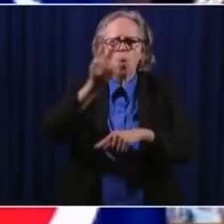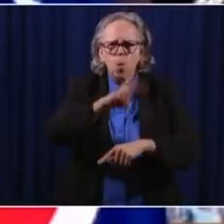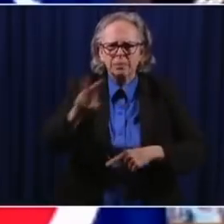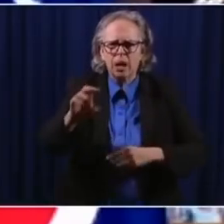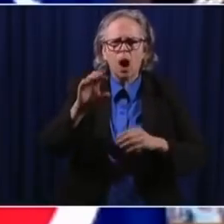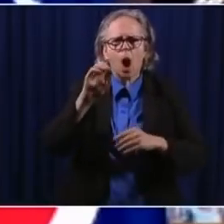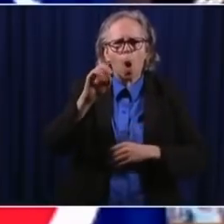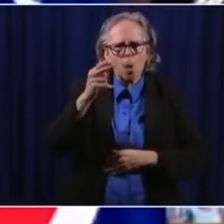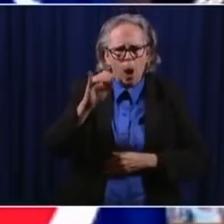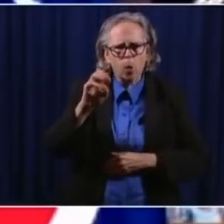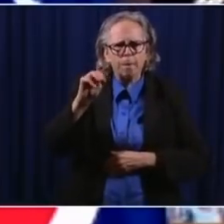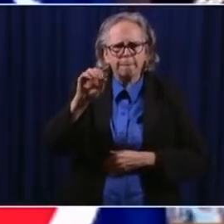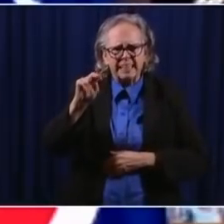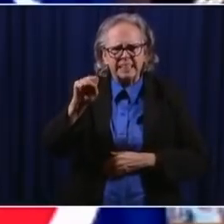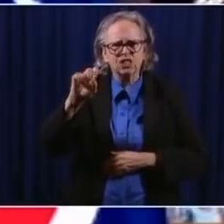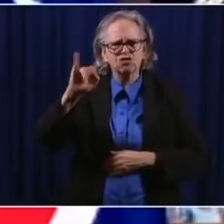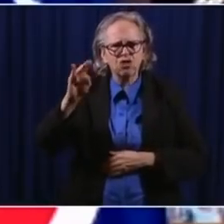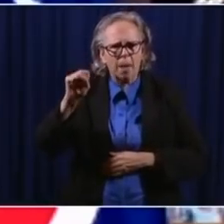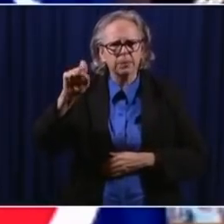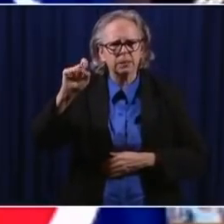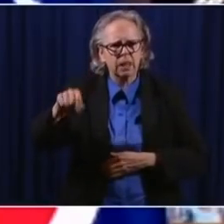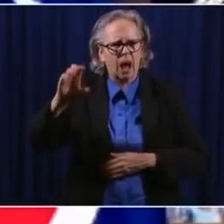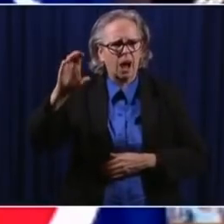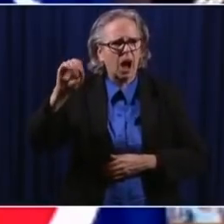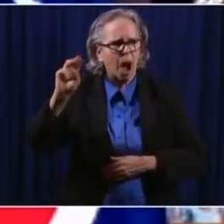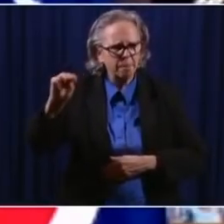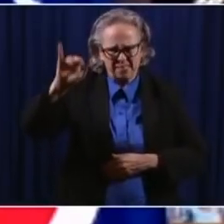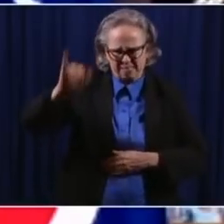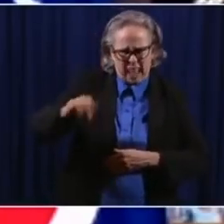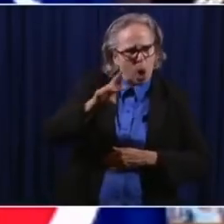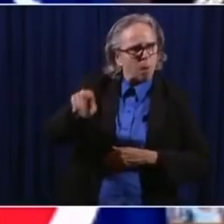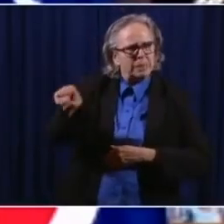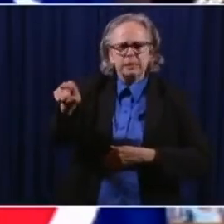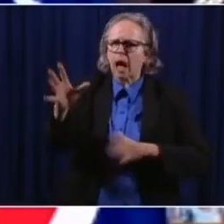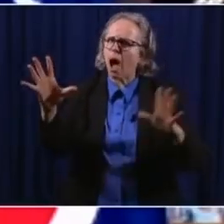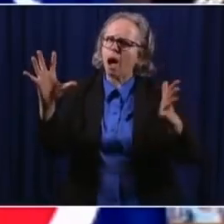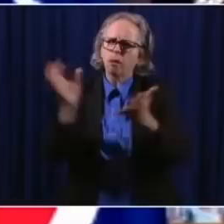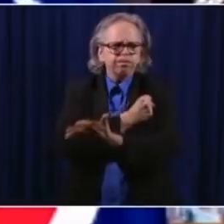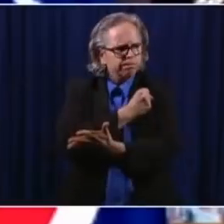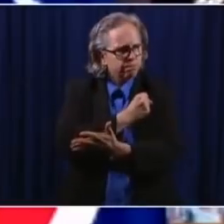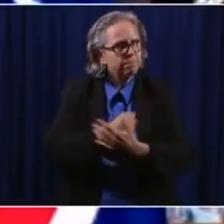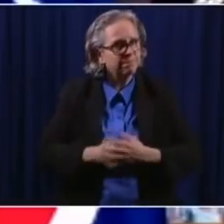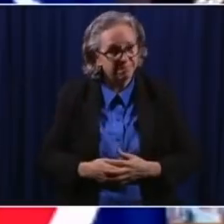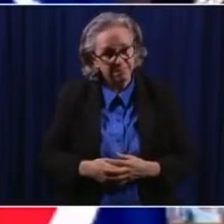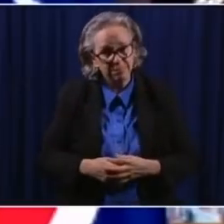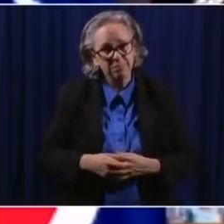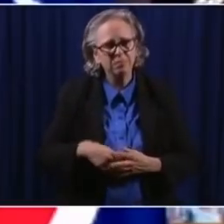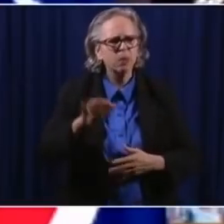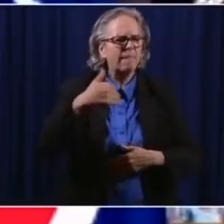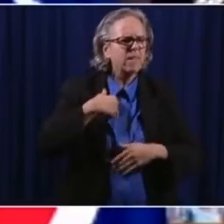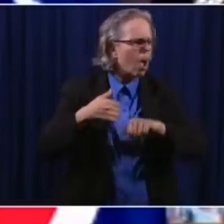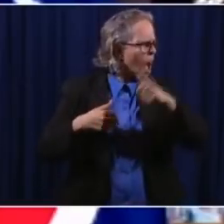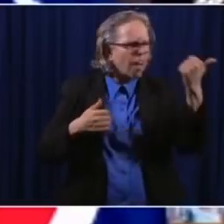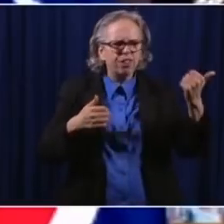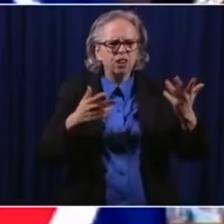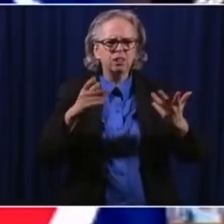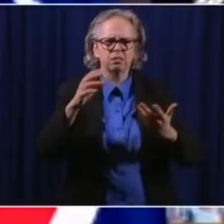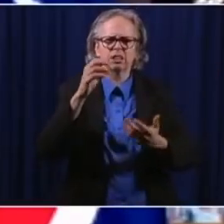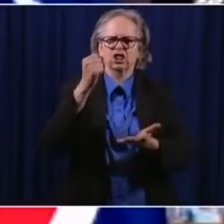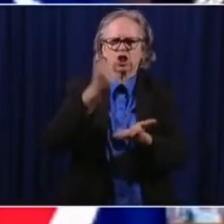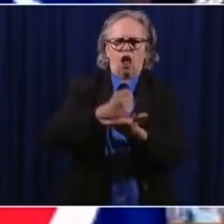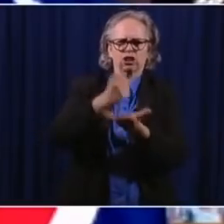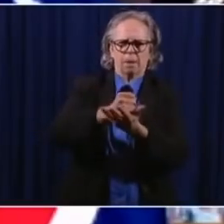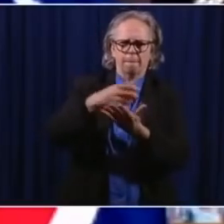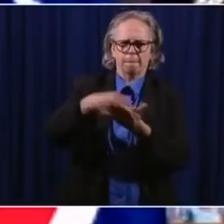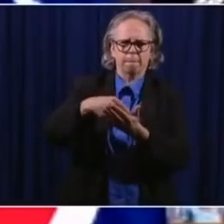is through our Development Services Agency. They have a scholarship program called the Diversity and Inclusion